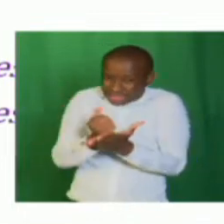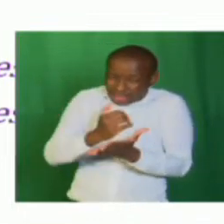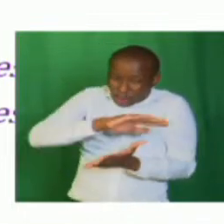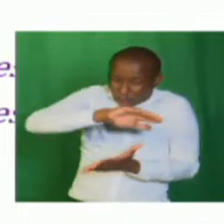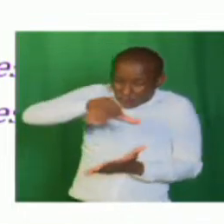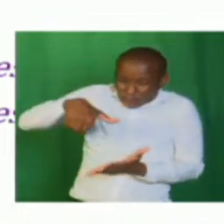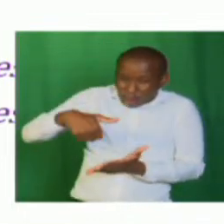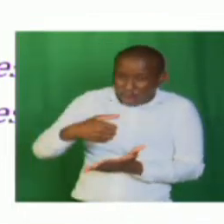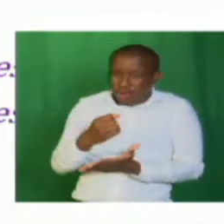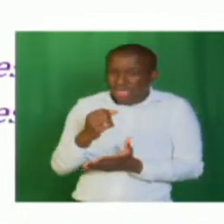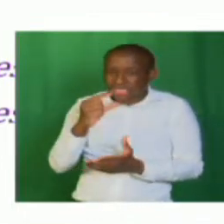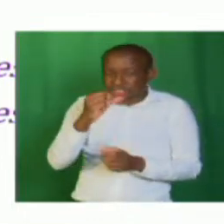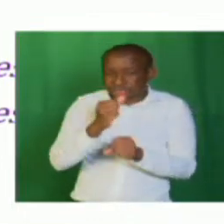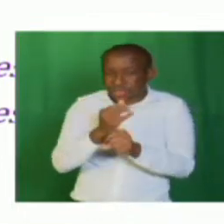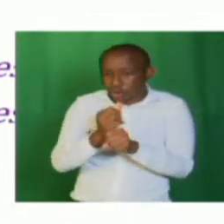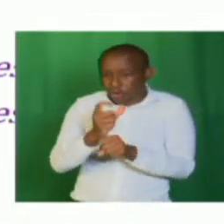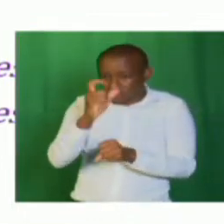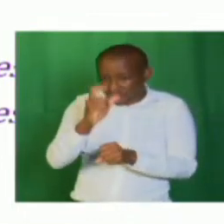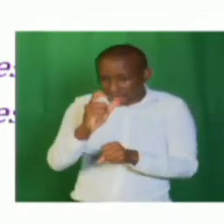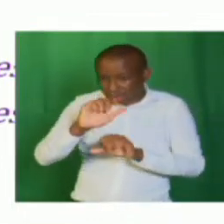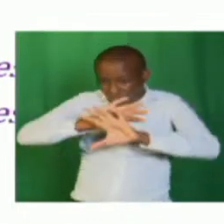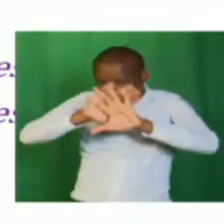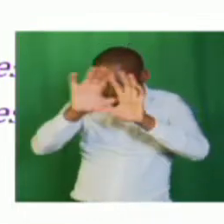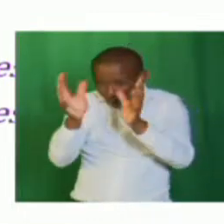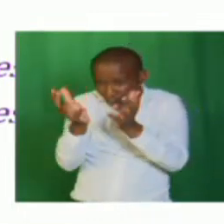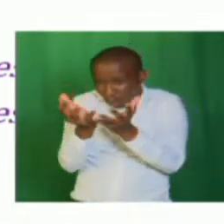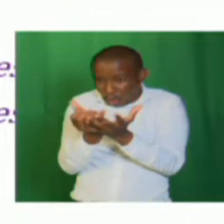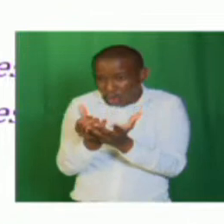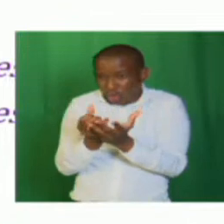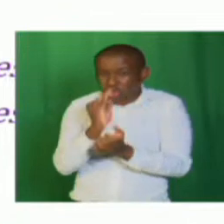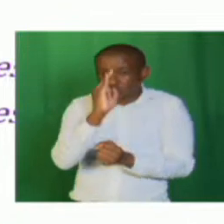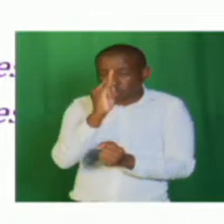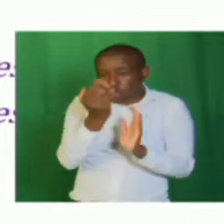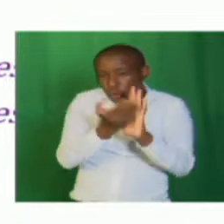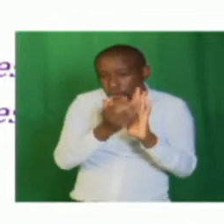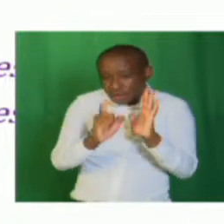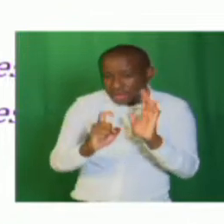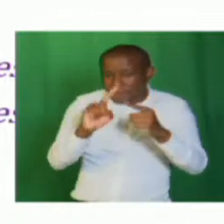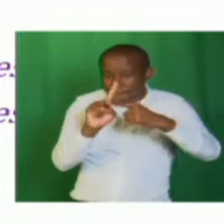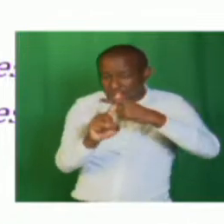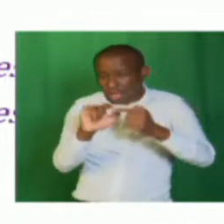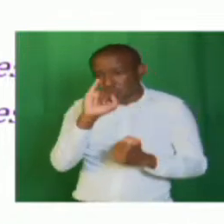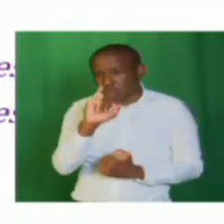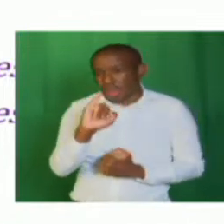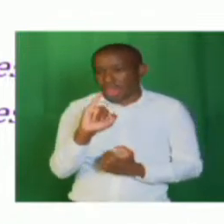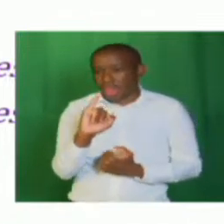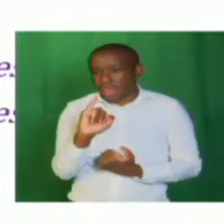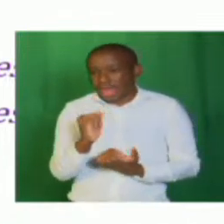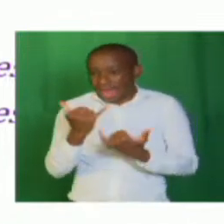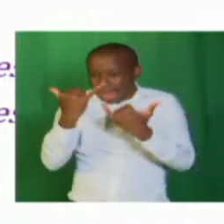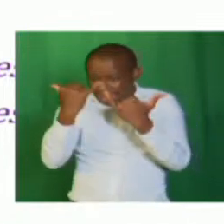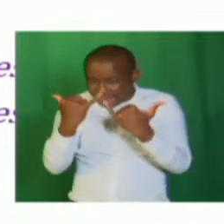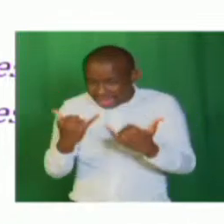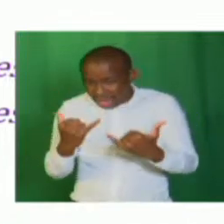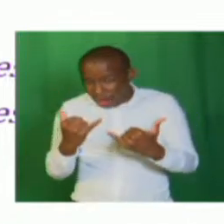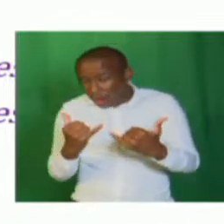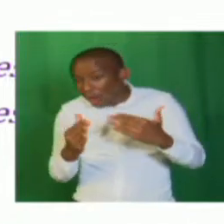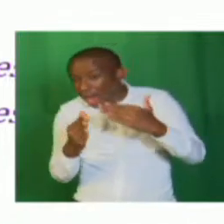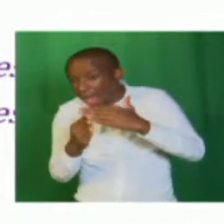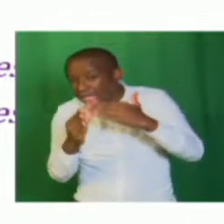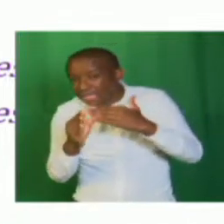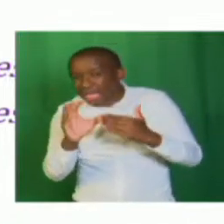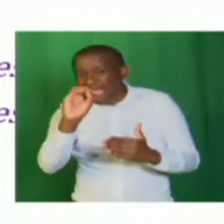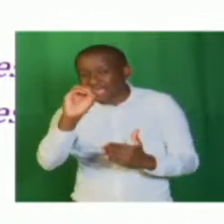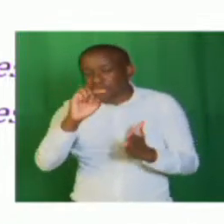g of x, which is this function here, the 2 over x plus 1, and then we equate it to the